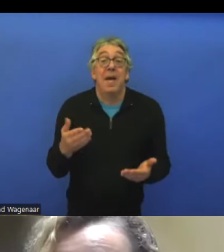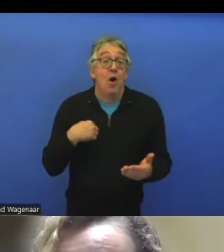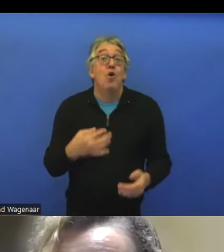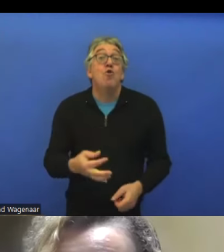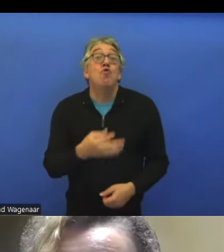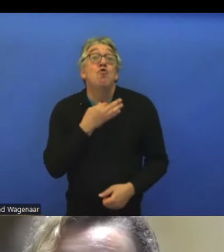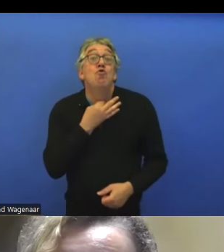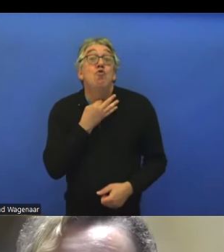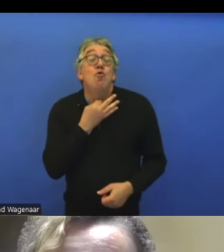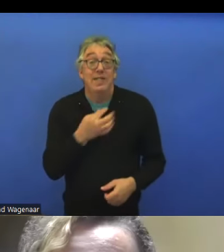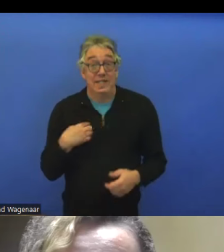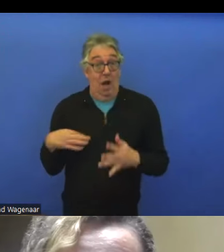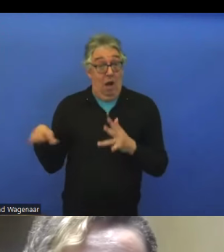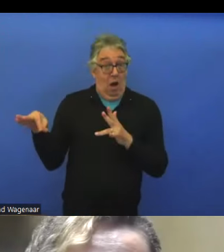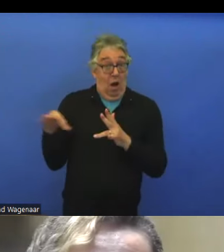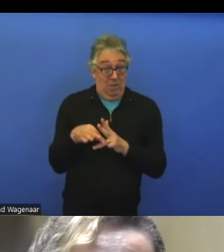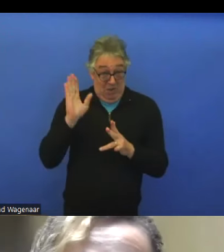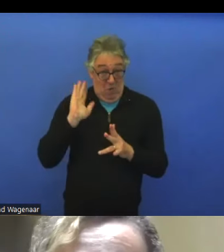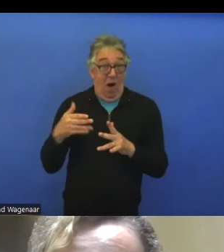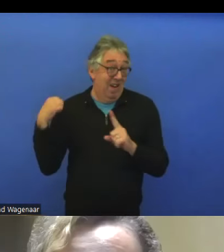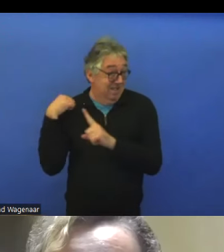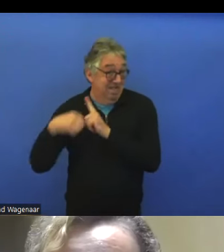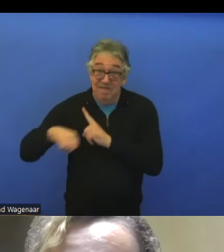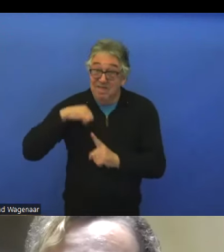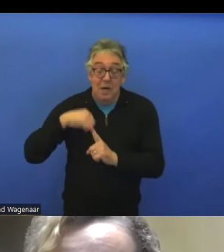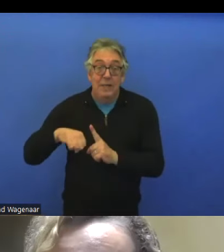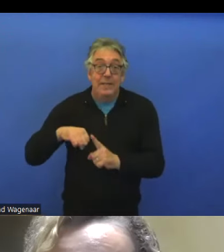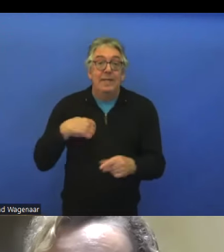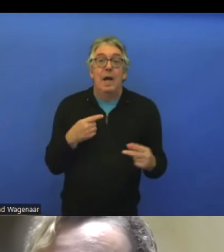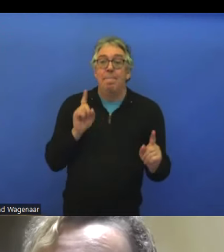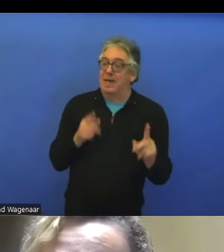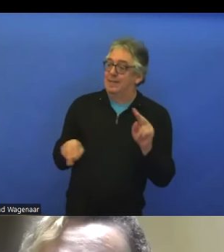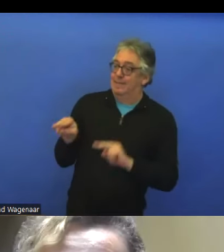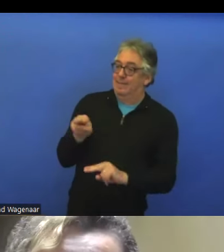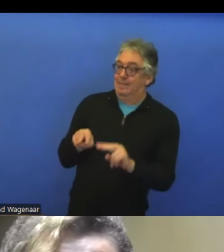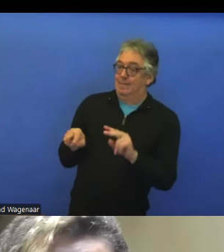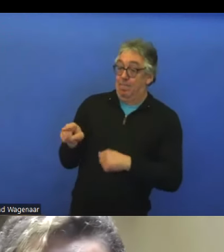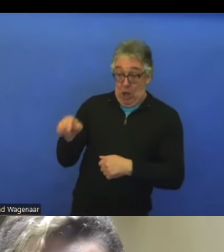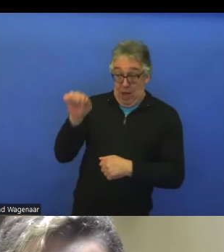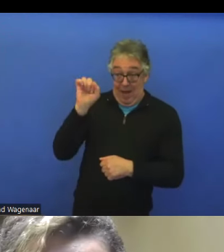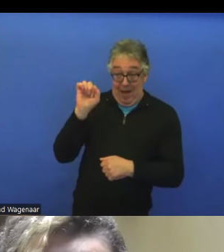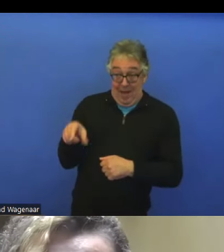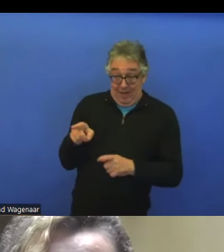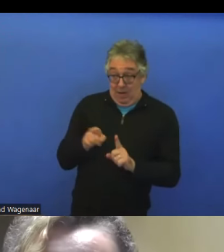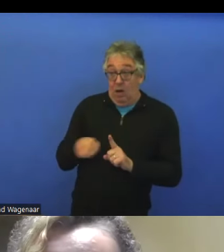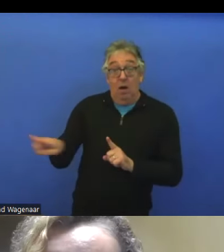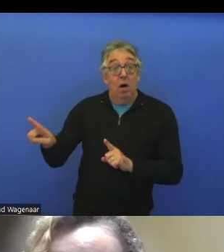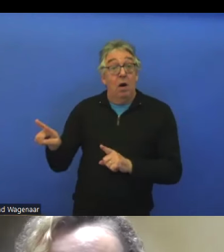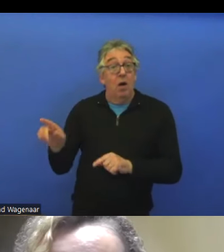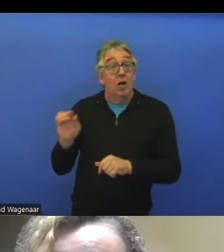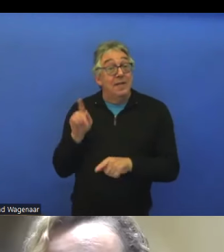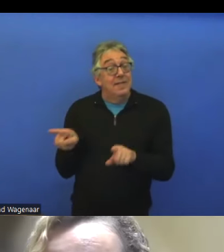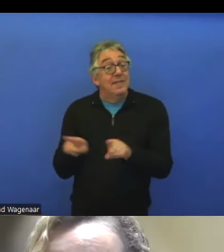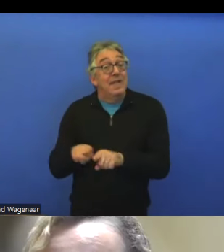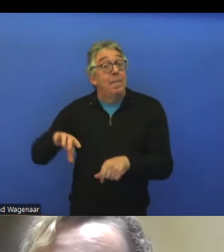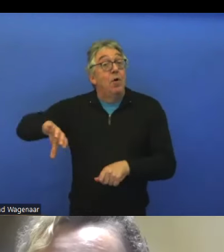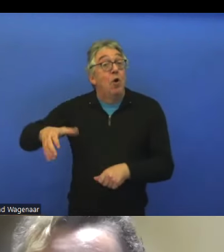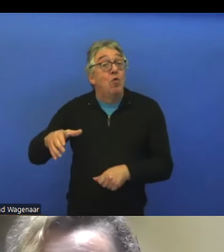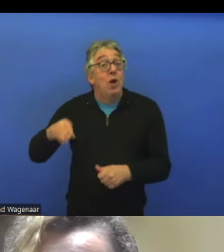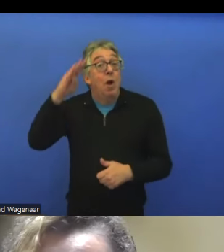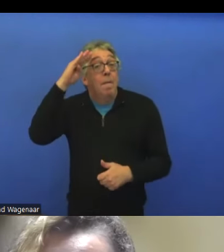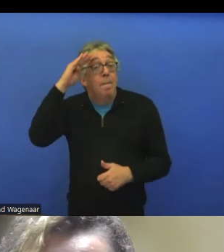their spouse, we have to consider, can they seek protection from the police, for example, in their country? Can they seek protection